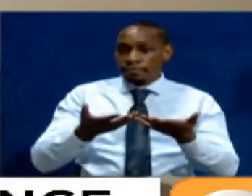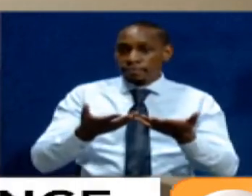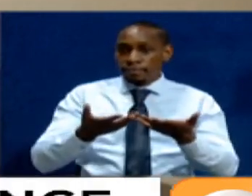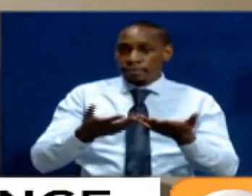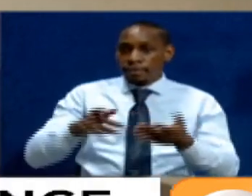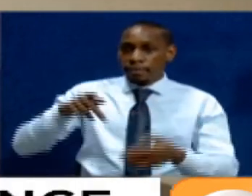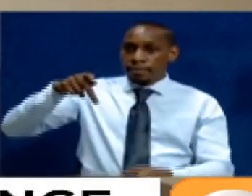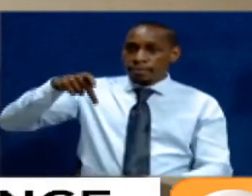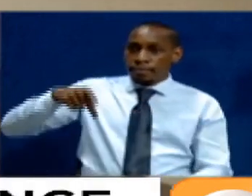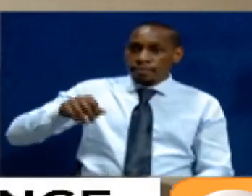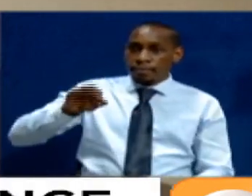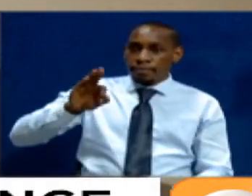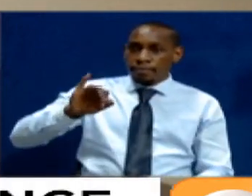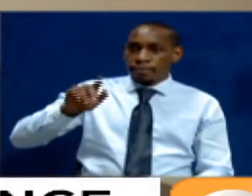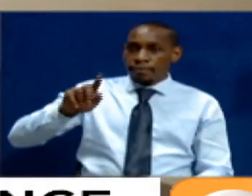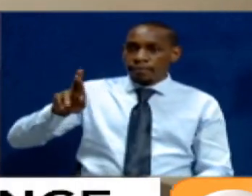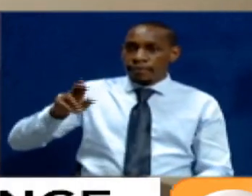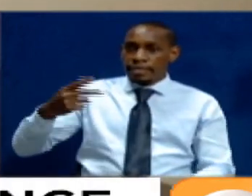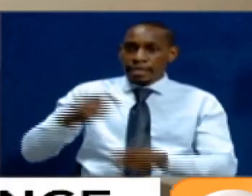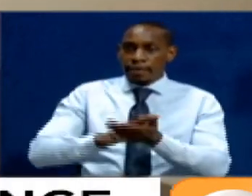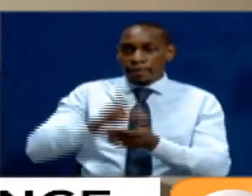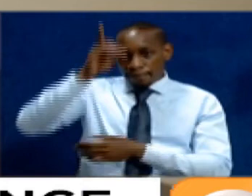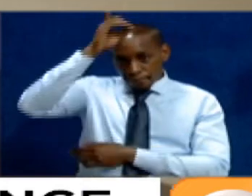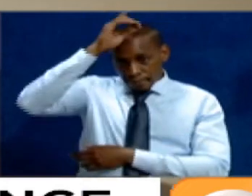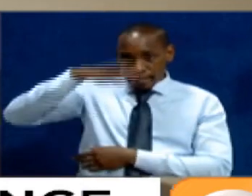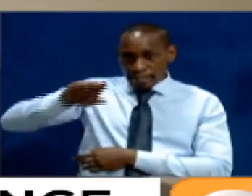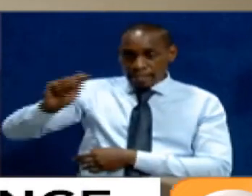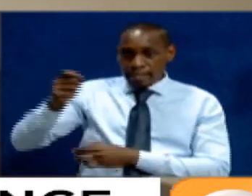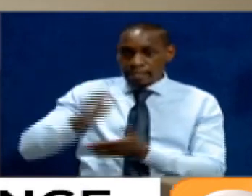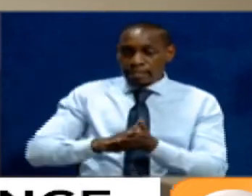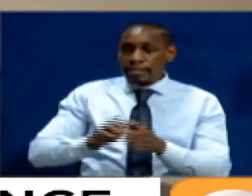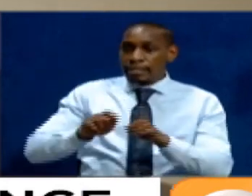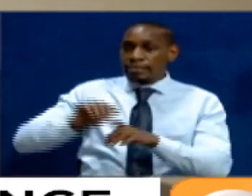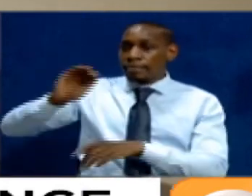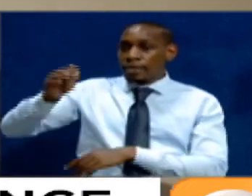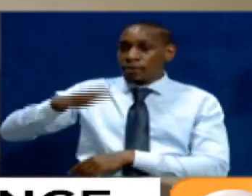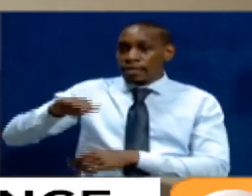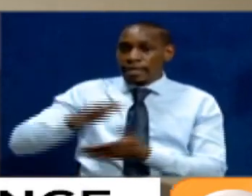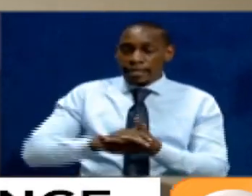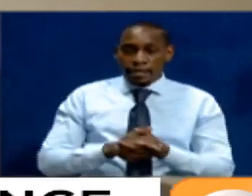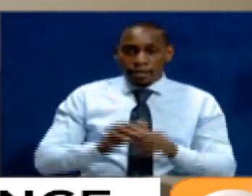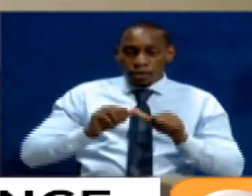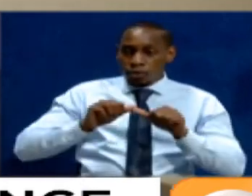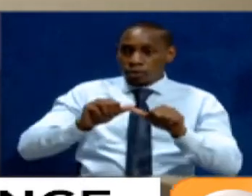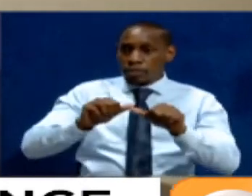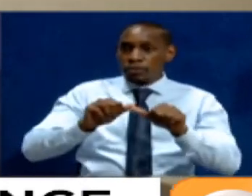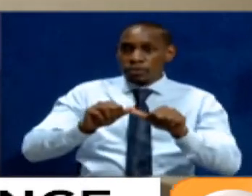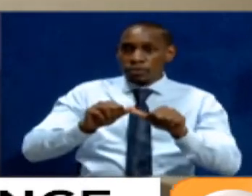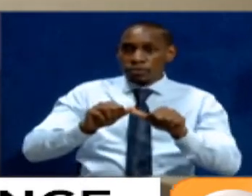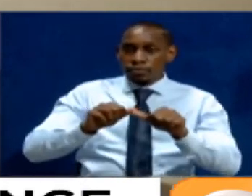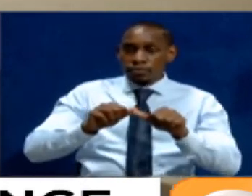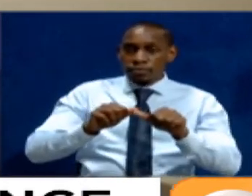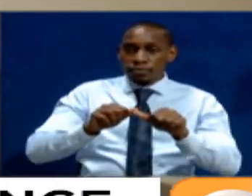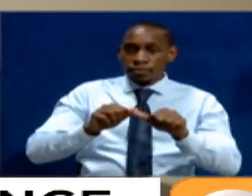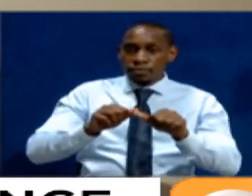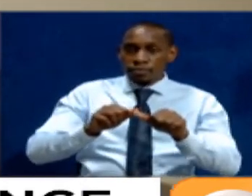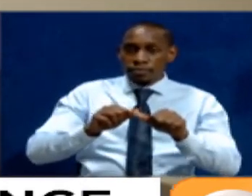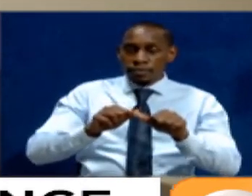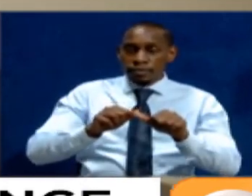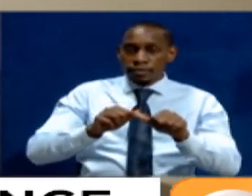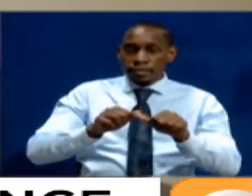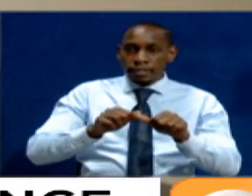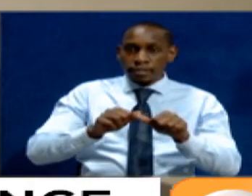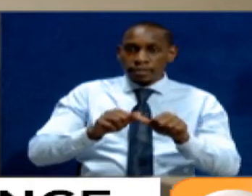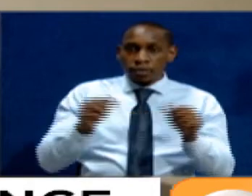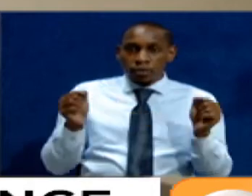Pfizer vaccine to rural areas in Kenya, or even in urban areas. Maintaining a cold chain of